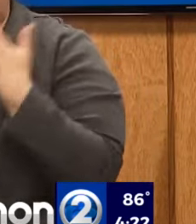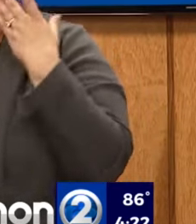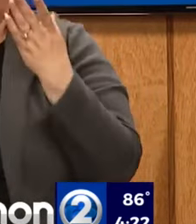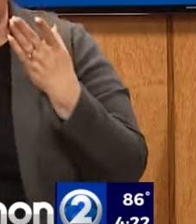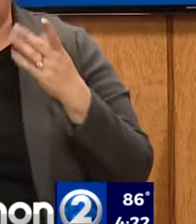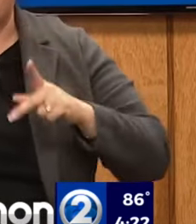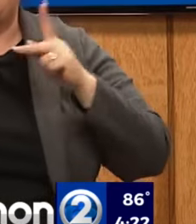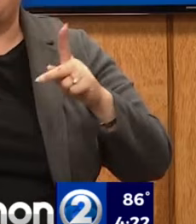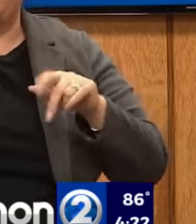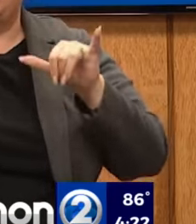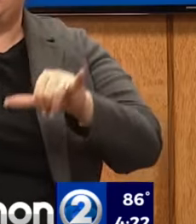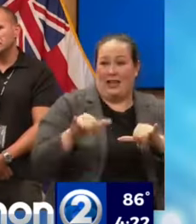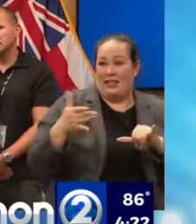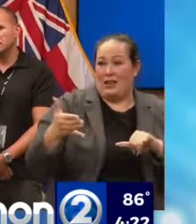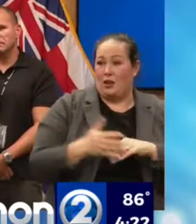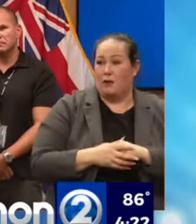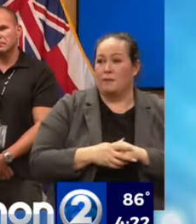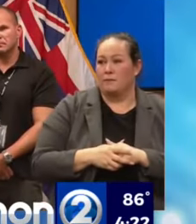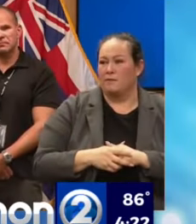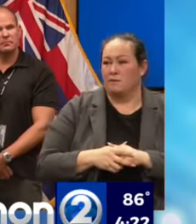But I don't think it was for a lack of information.